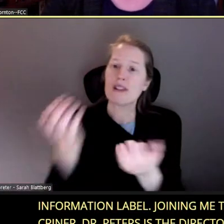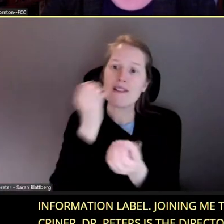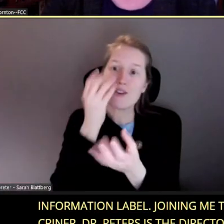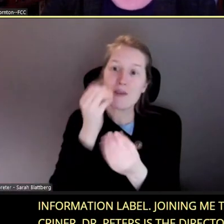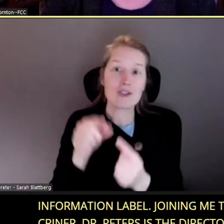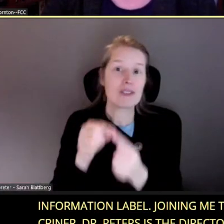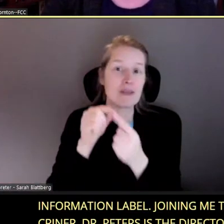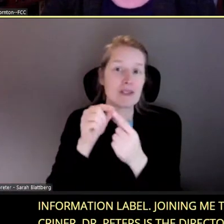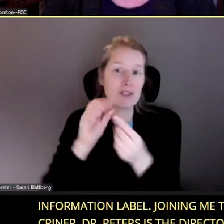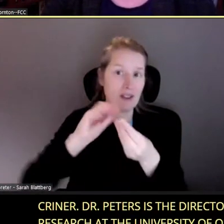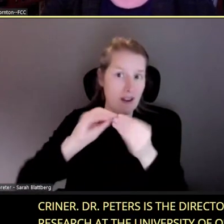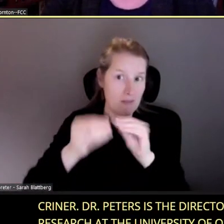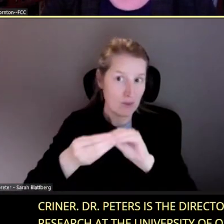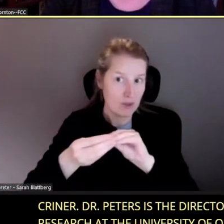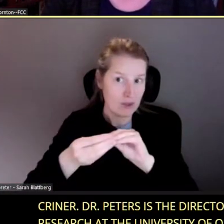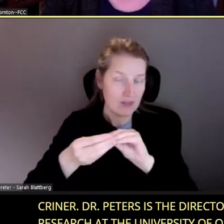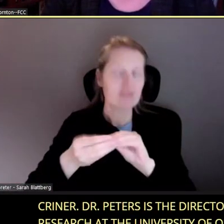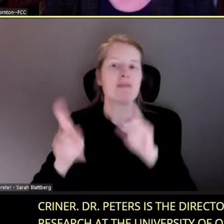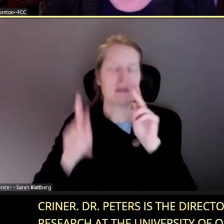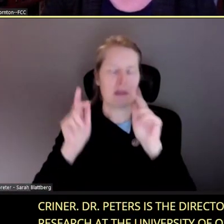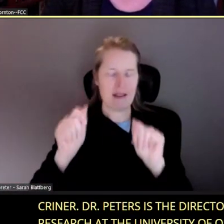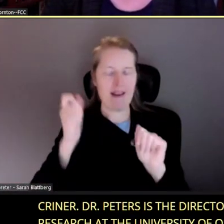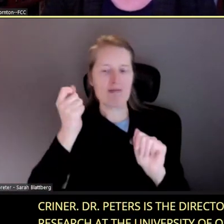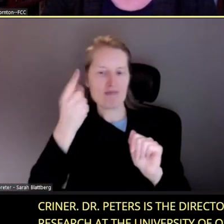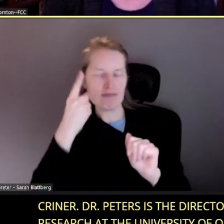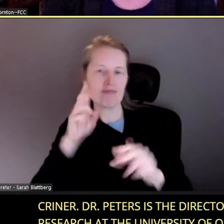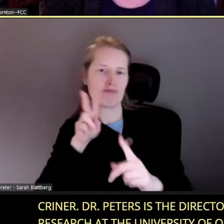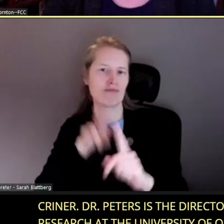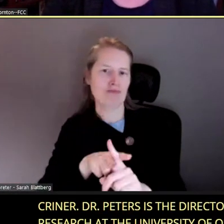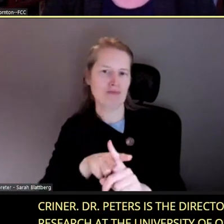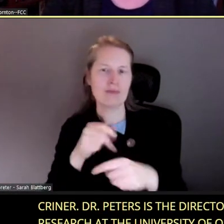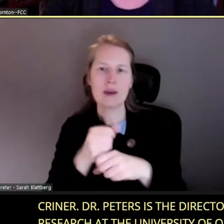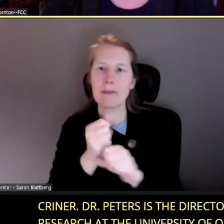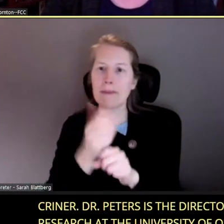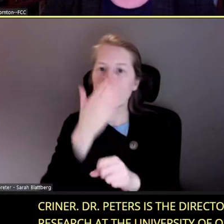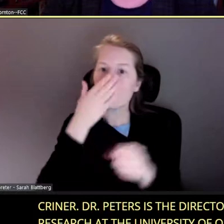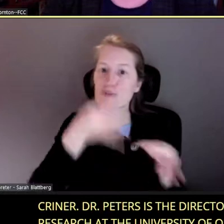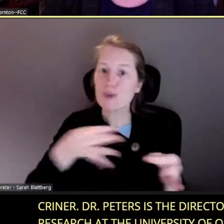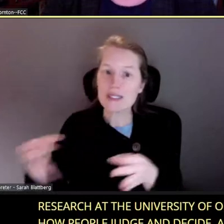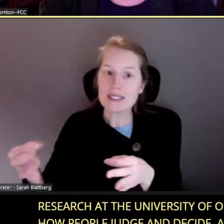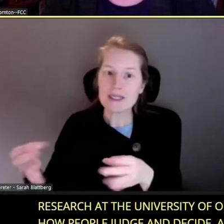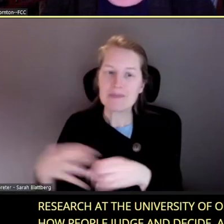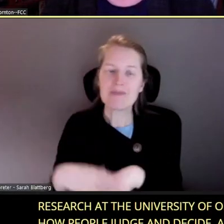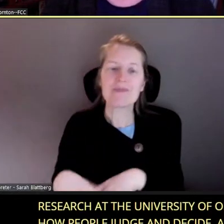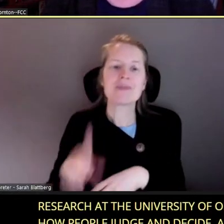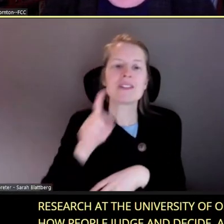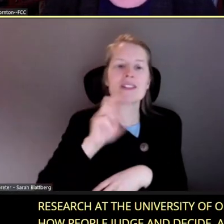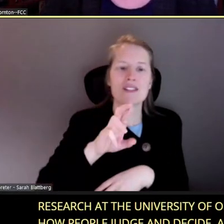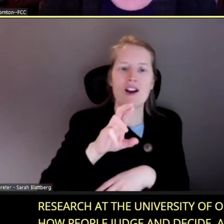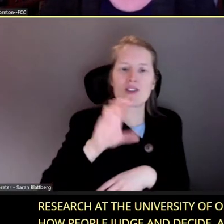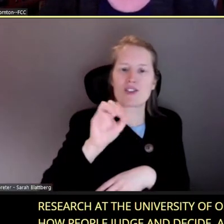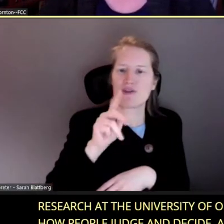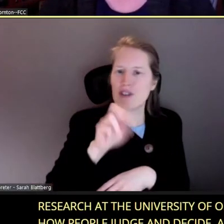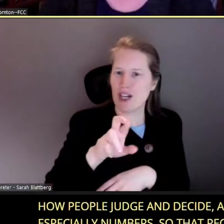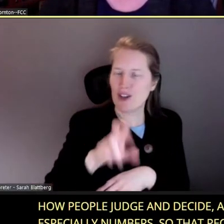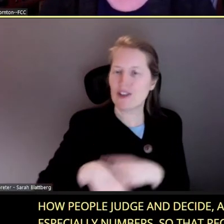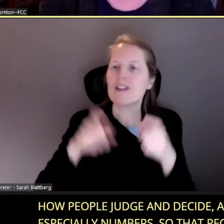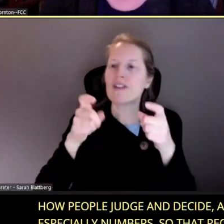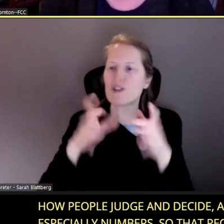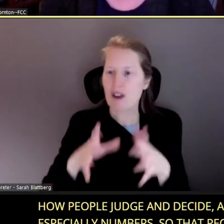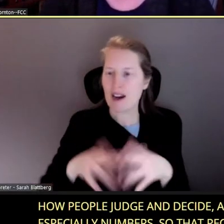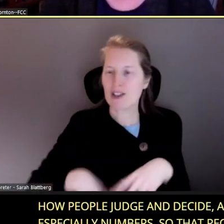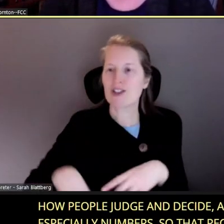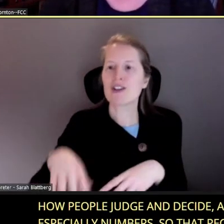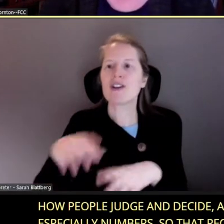numbers, so that people can understand and use them to make effective choices. Dr. Lori Craner is the Director and